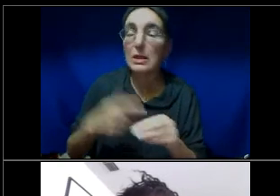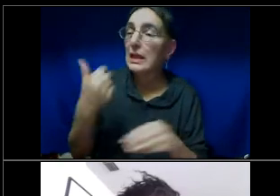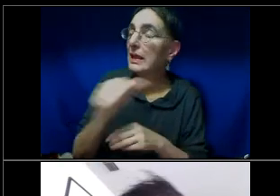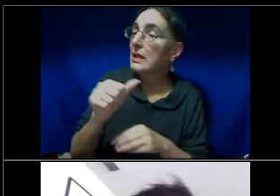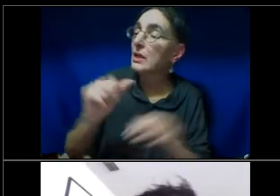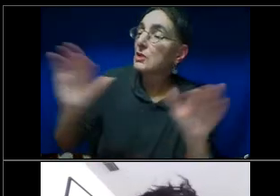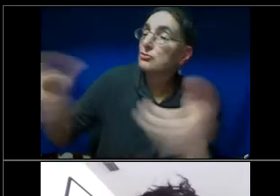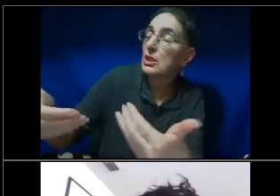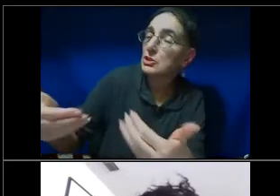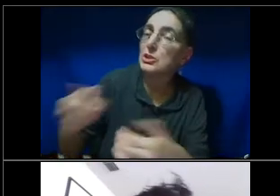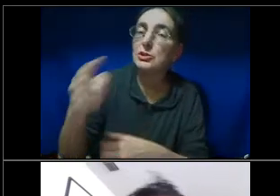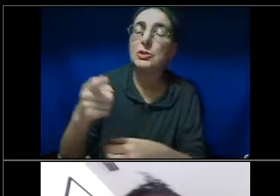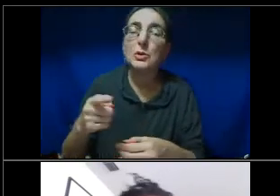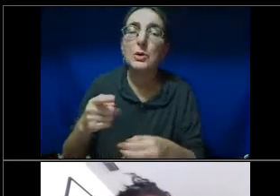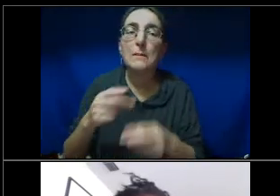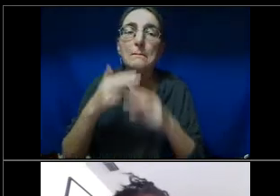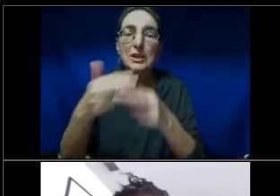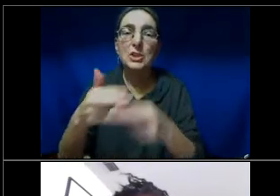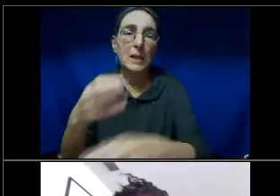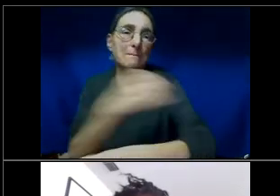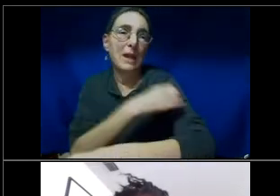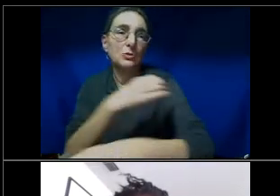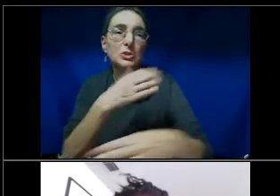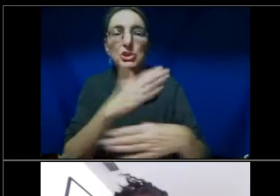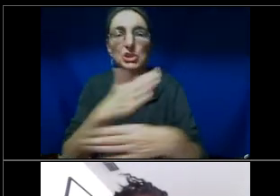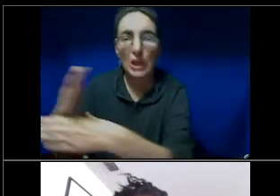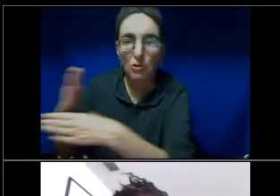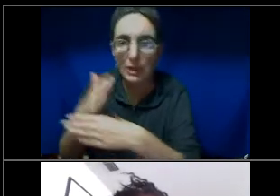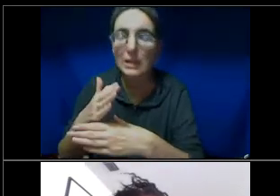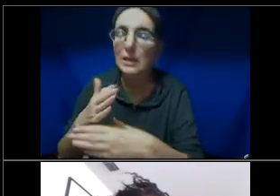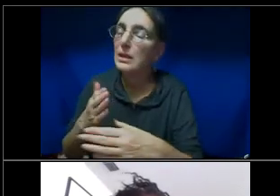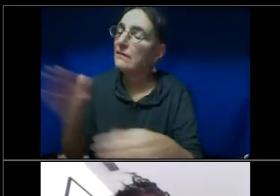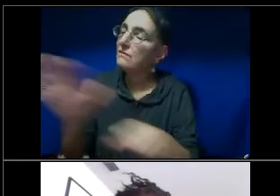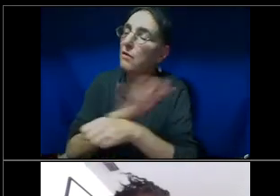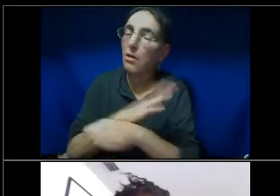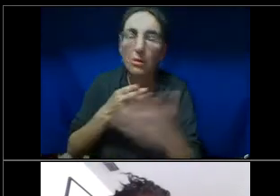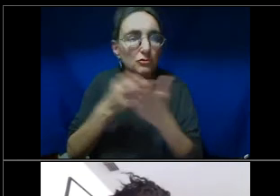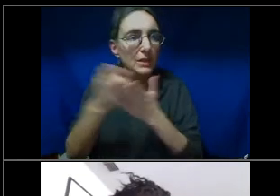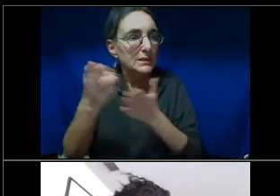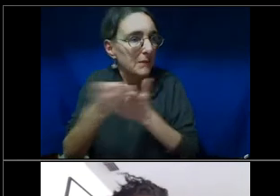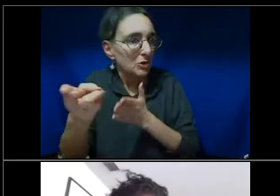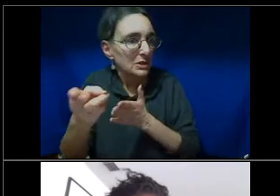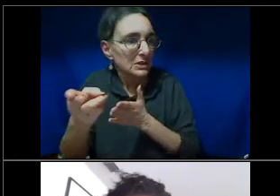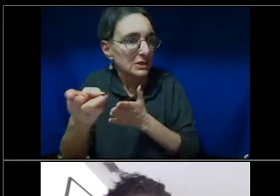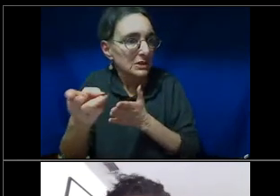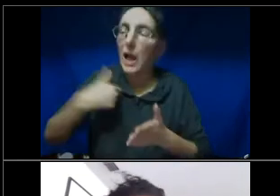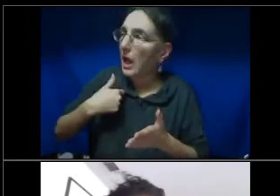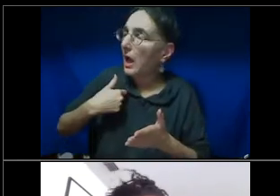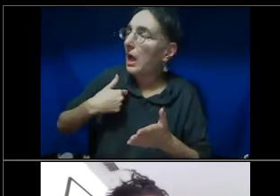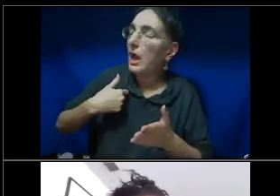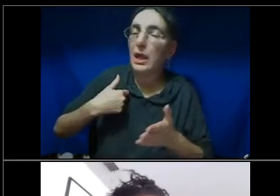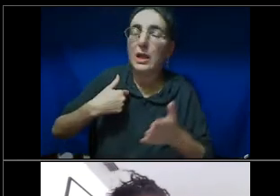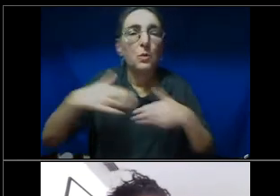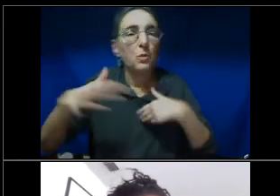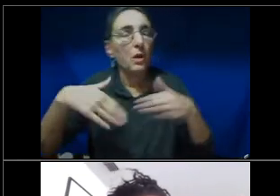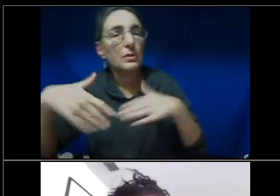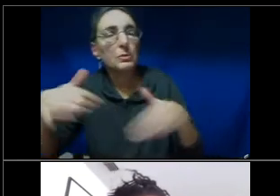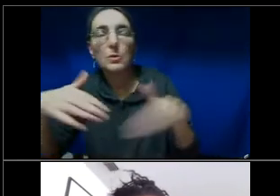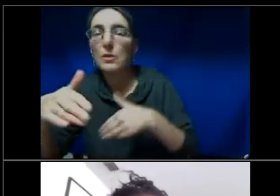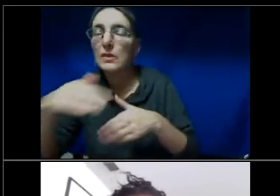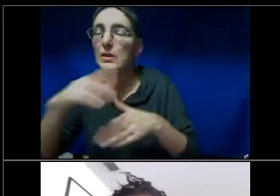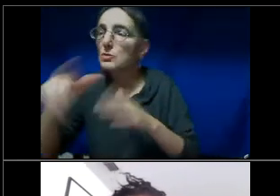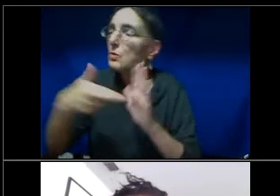mentioned power sharing. And I mean, in full transparency, I walk through this world. I mean, it's not even transparent, it's pretty obvious. I walk